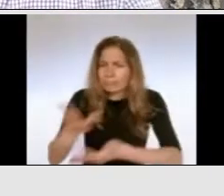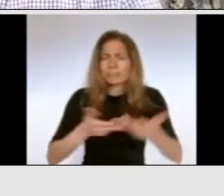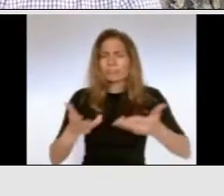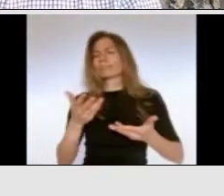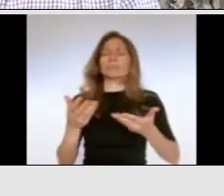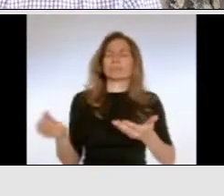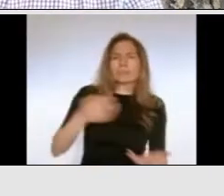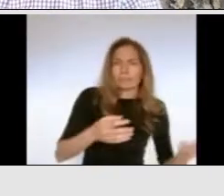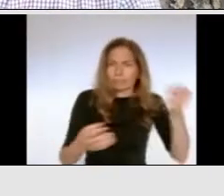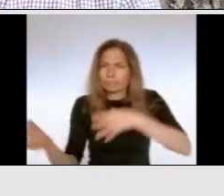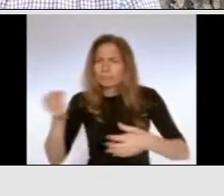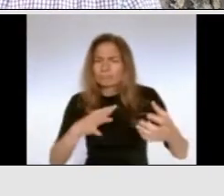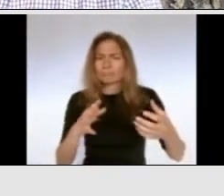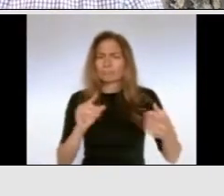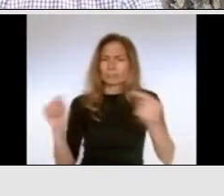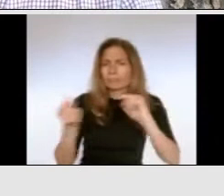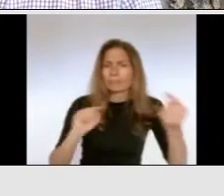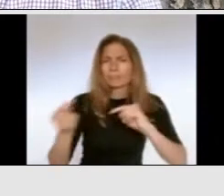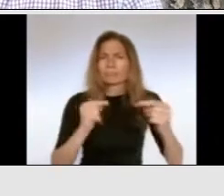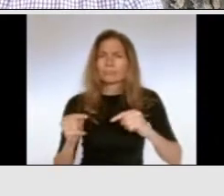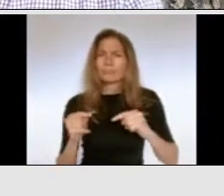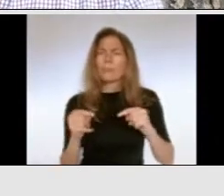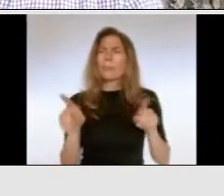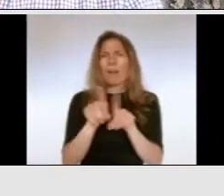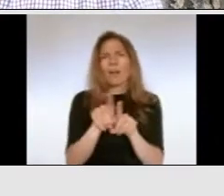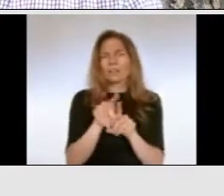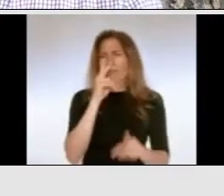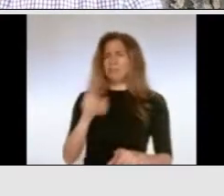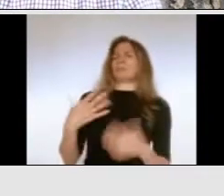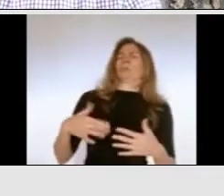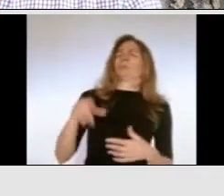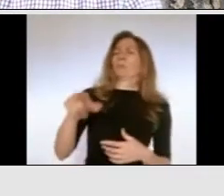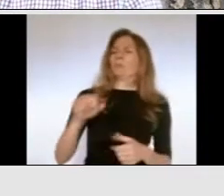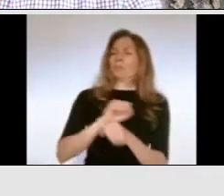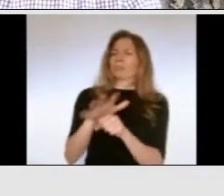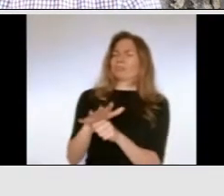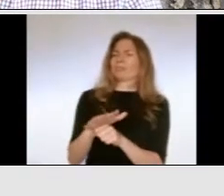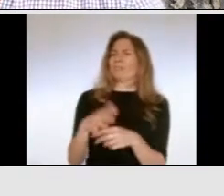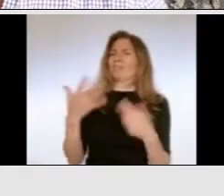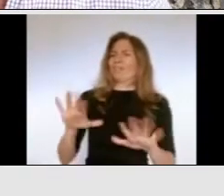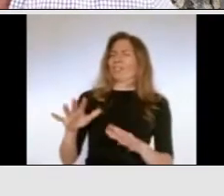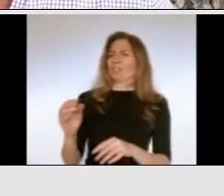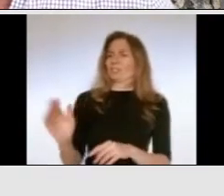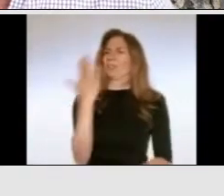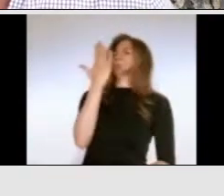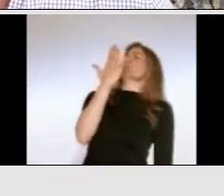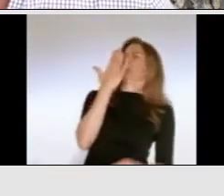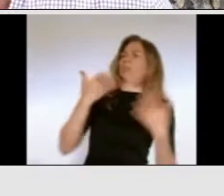of SHAPES, but also taking into account some of the challenges around COVID-19.